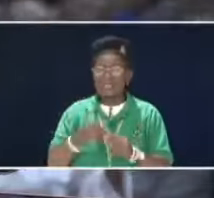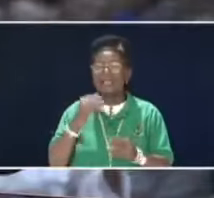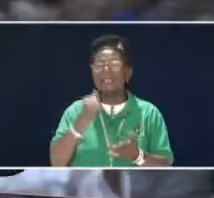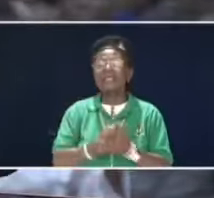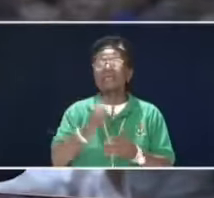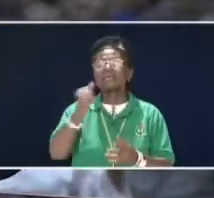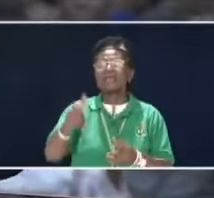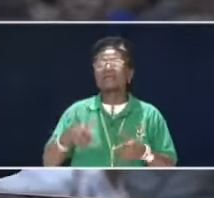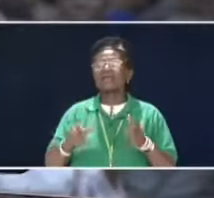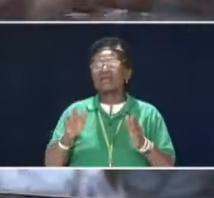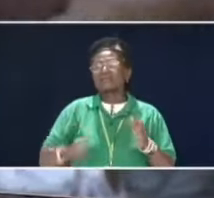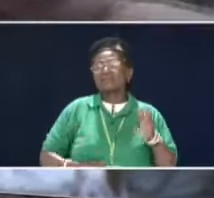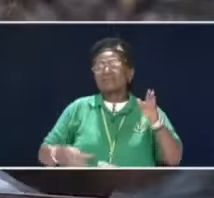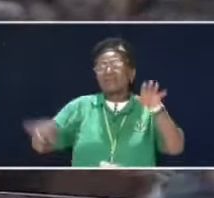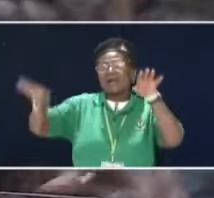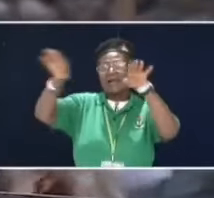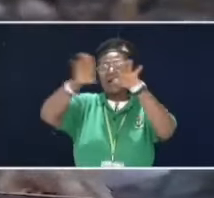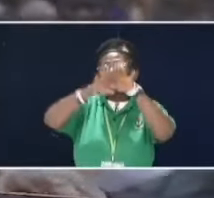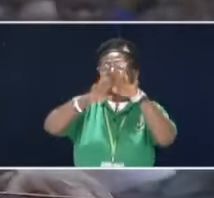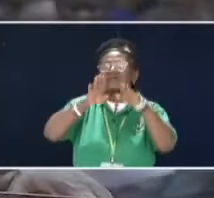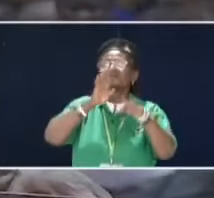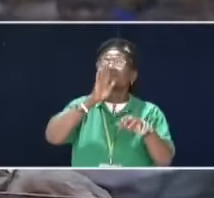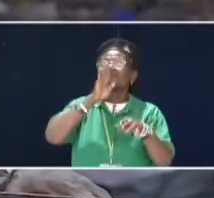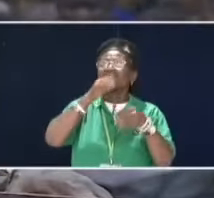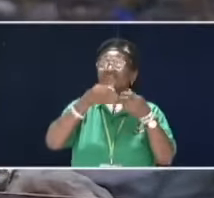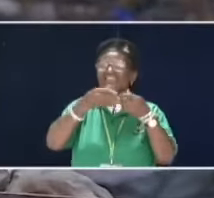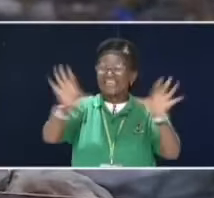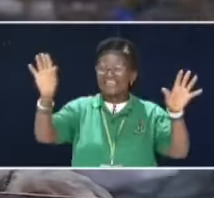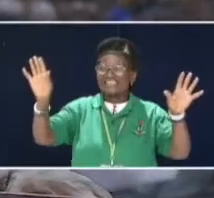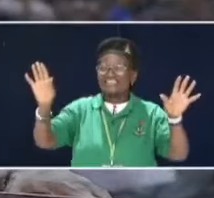Let barrenness be gone.